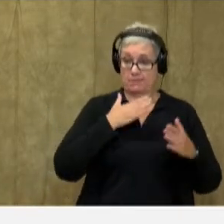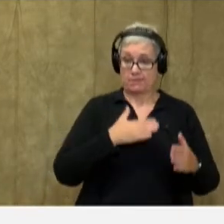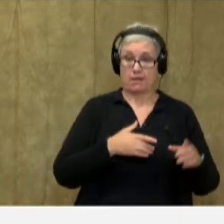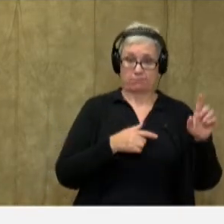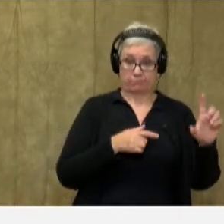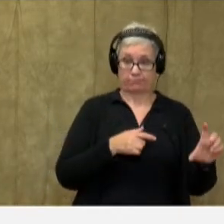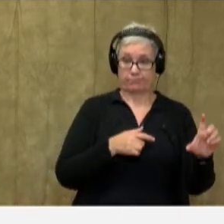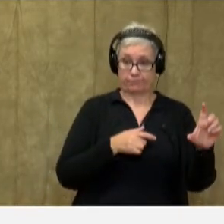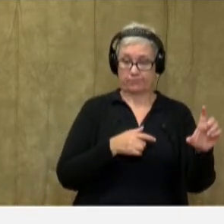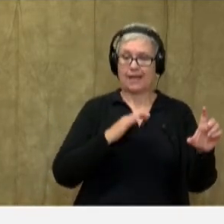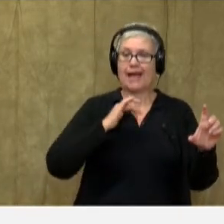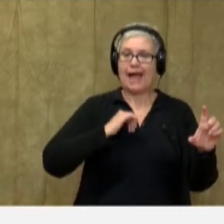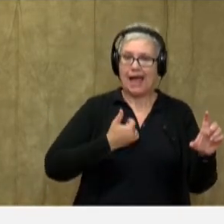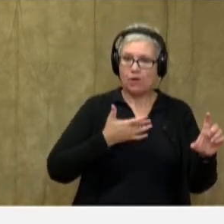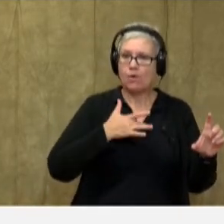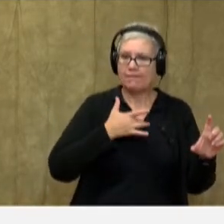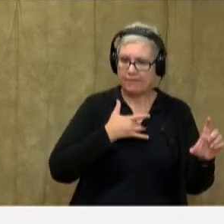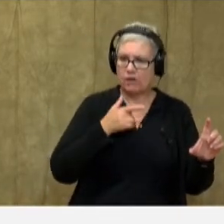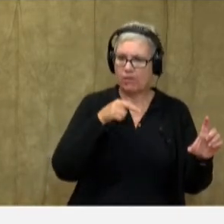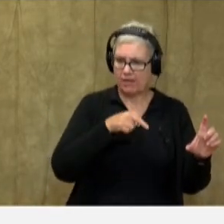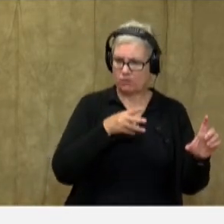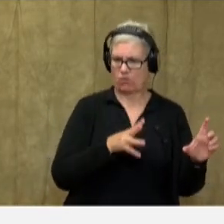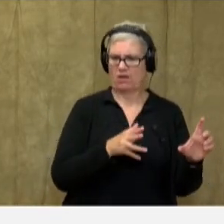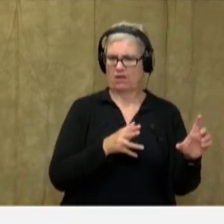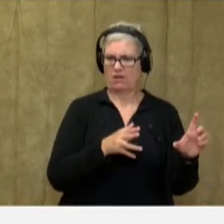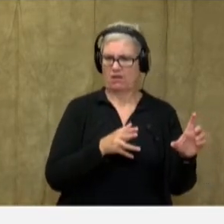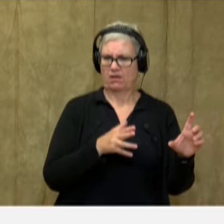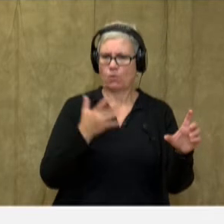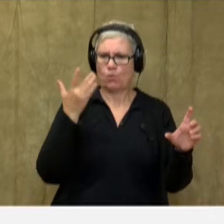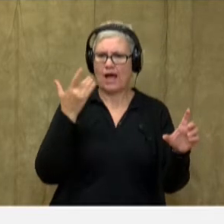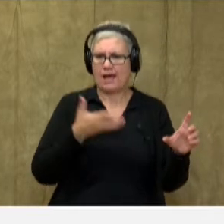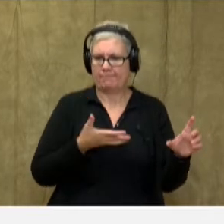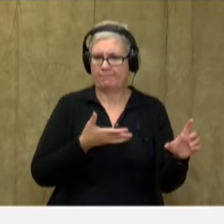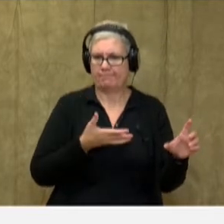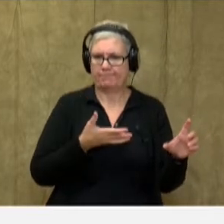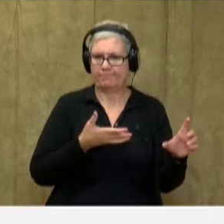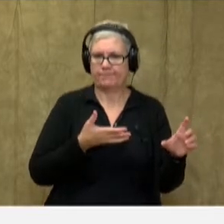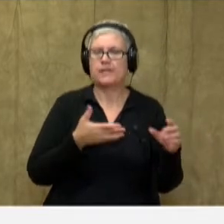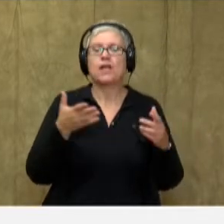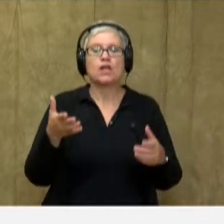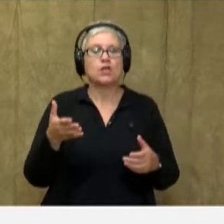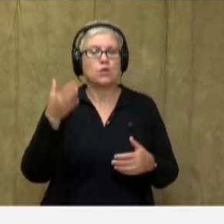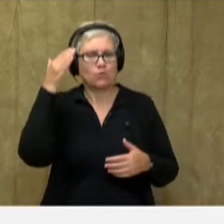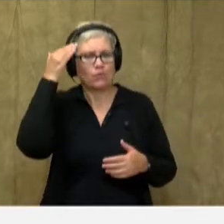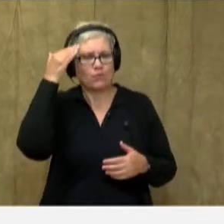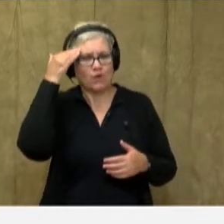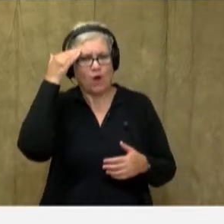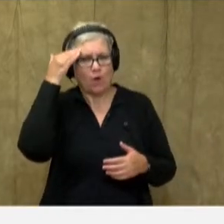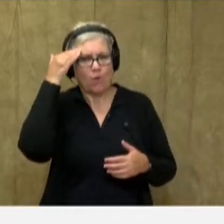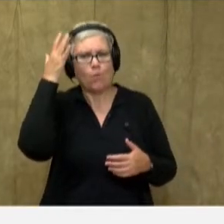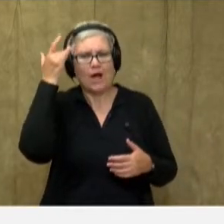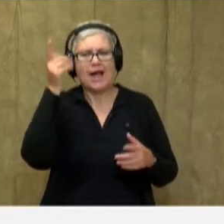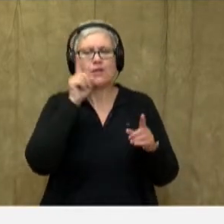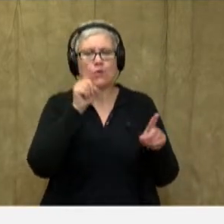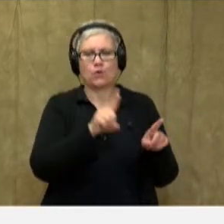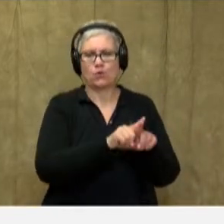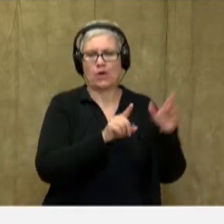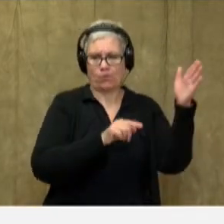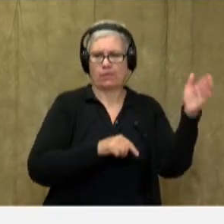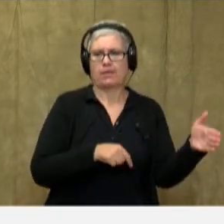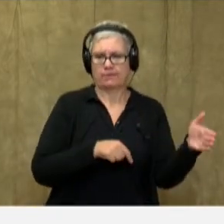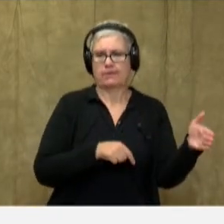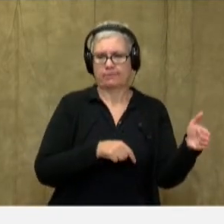feel the way that you do. And usually when you have chosen a topic that's argumentative, you already have some reasons why you're agreeing with that